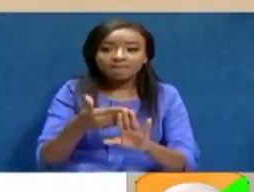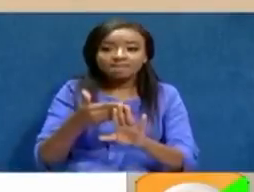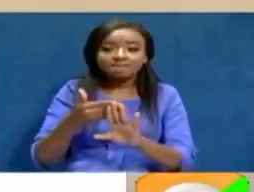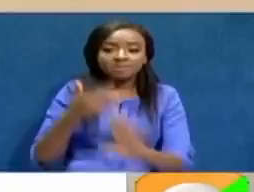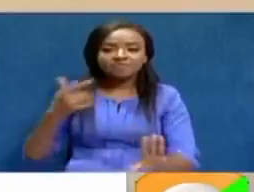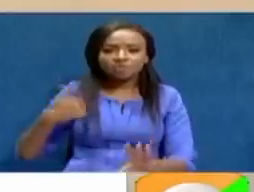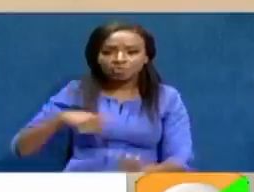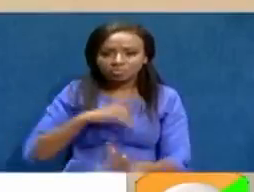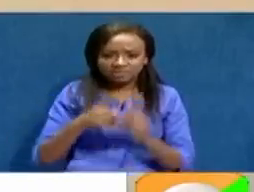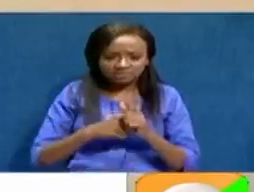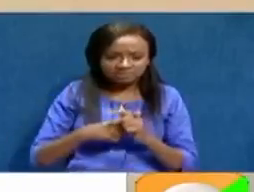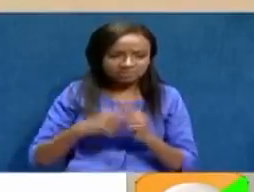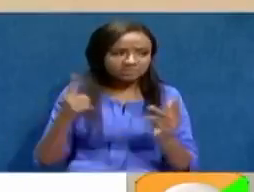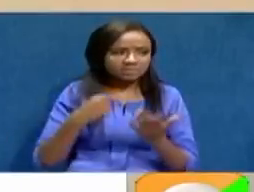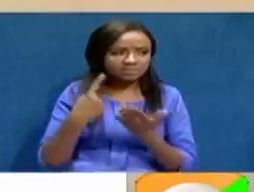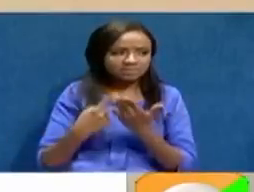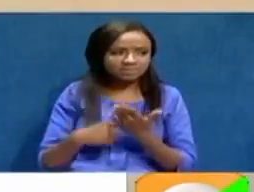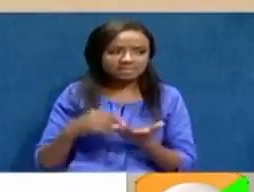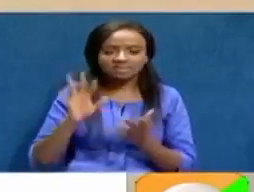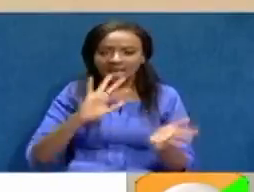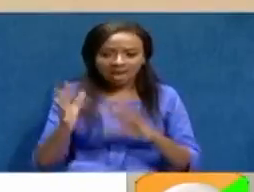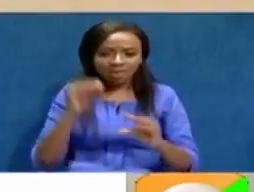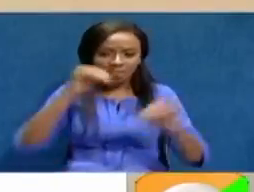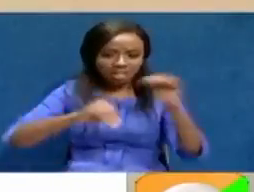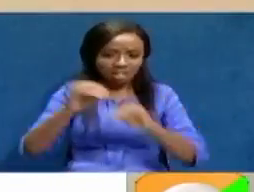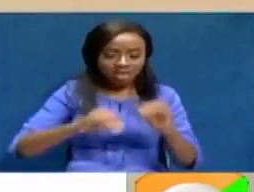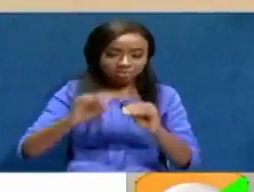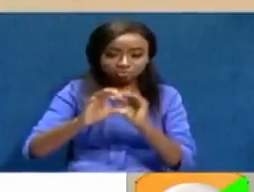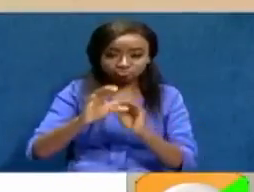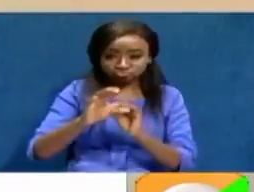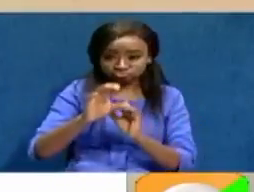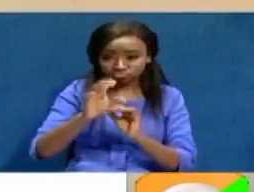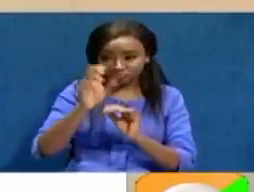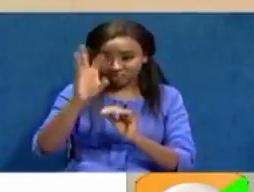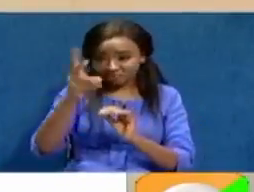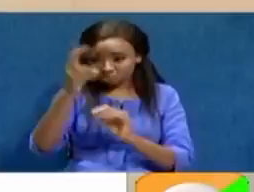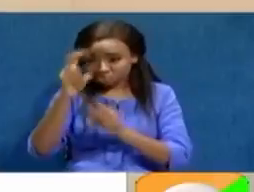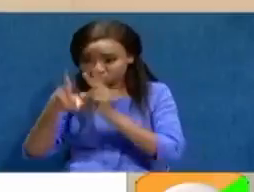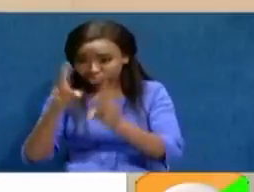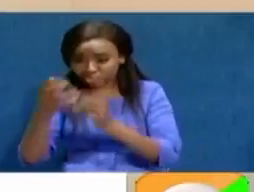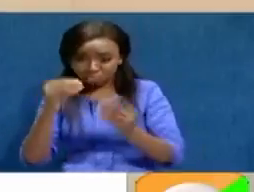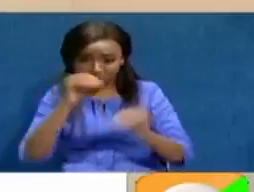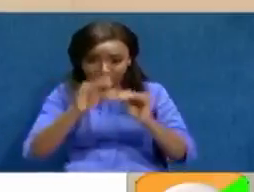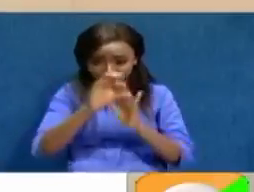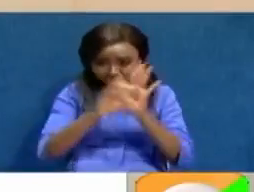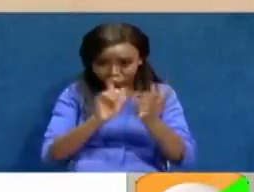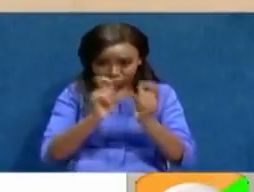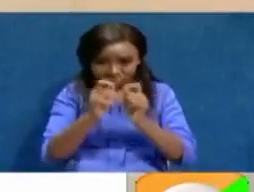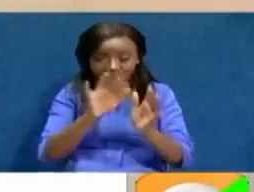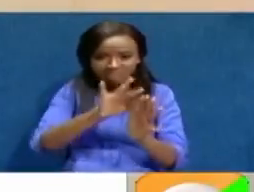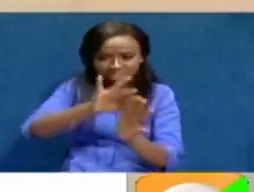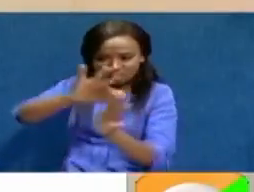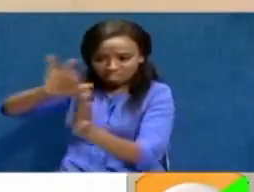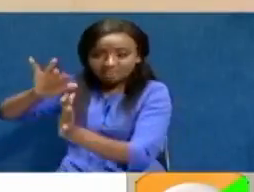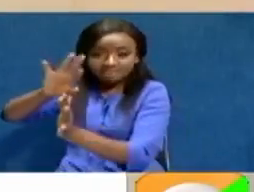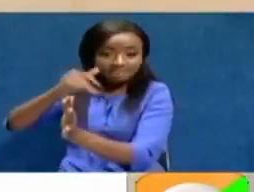the slope towards a referendum and eventually a general election in 2022, I think there's a big elephant roaming around the